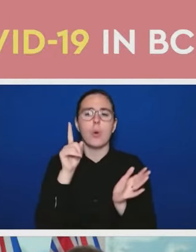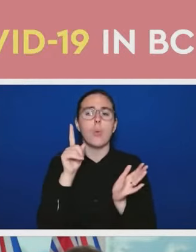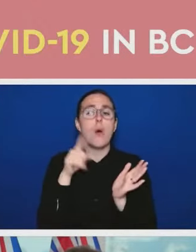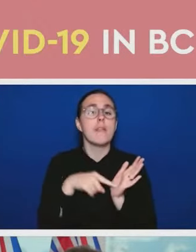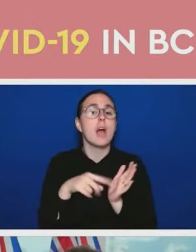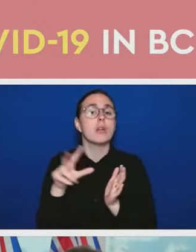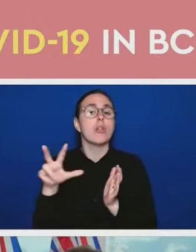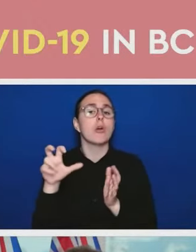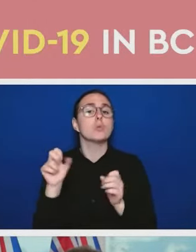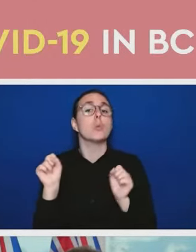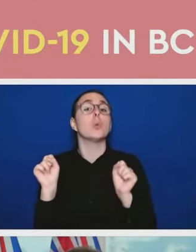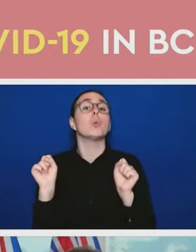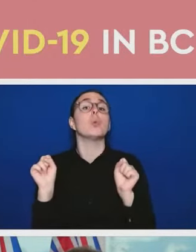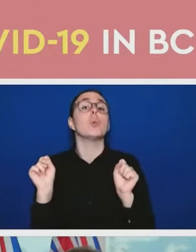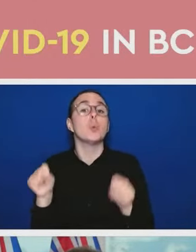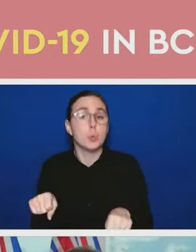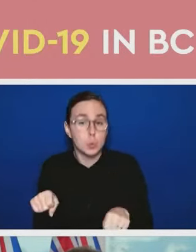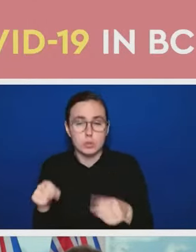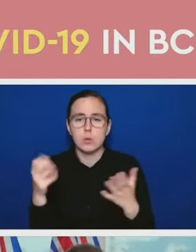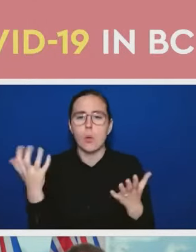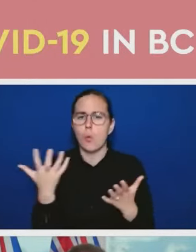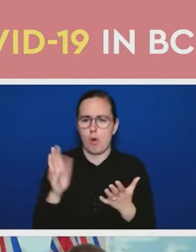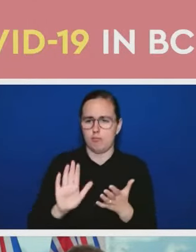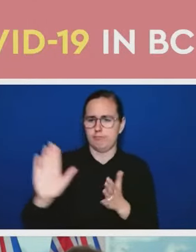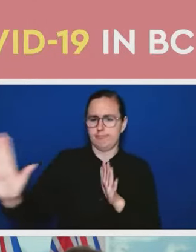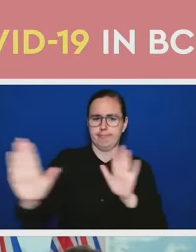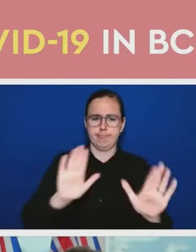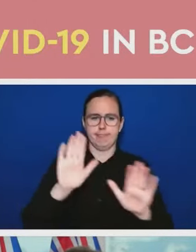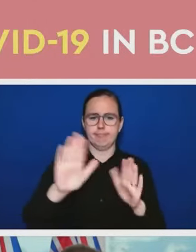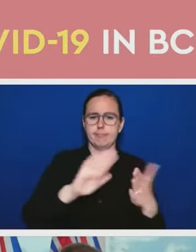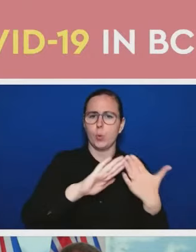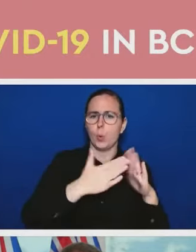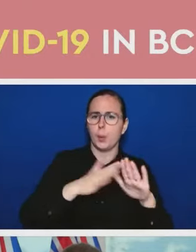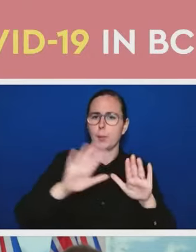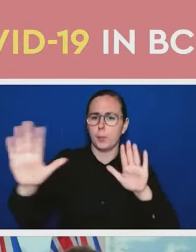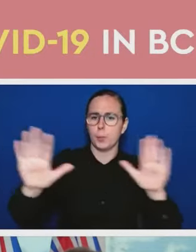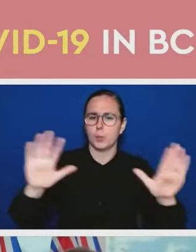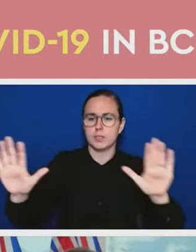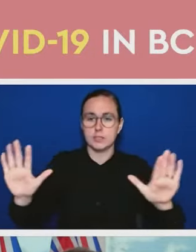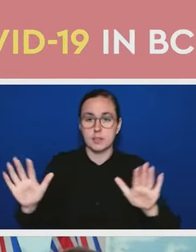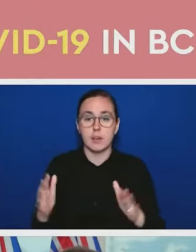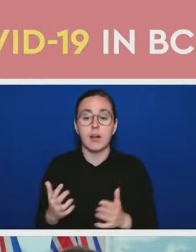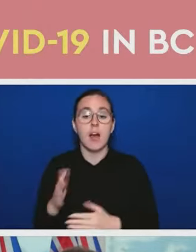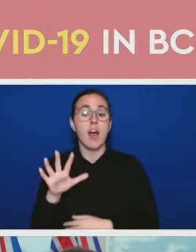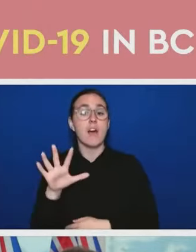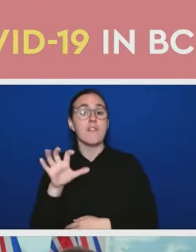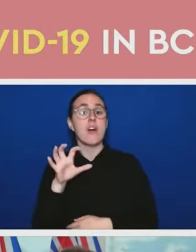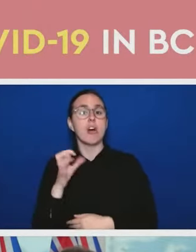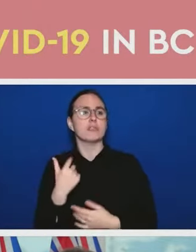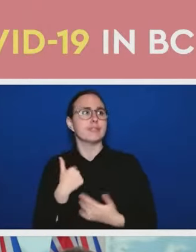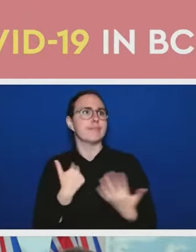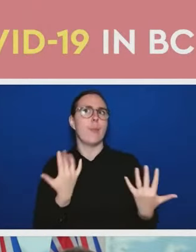and 500 are awaiting care home placements. Patients are being identified now for